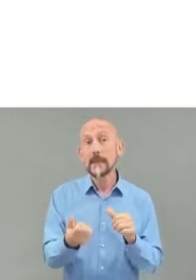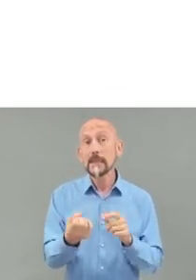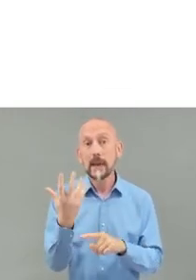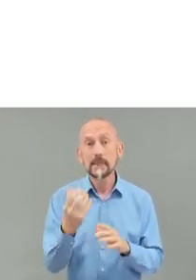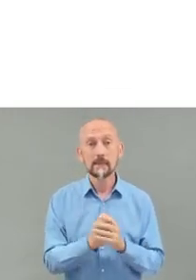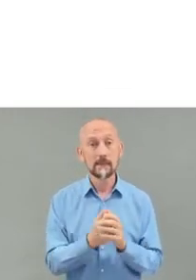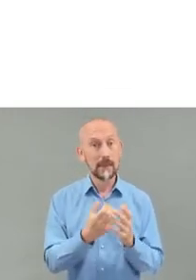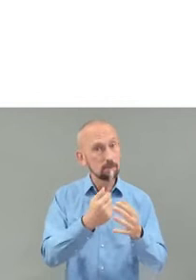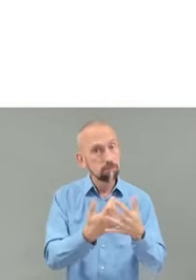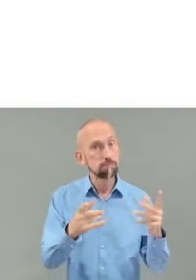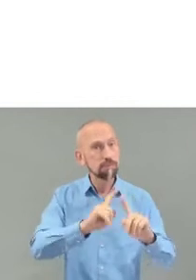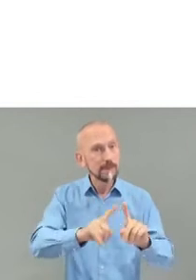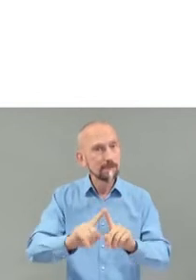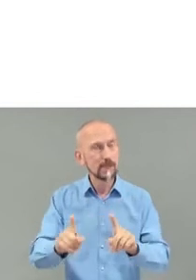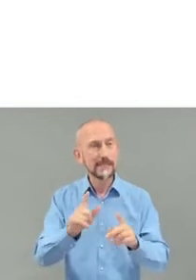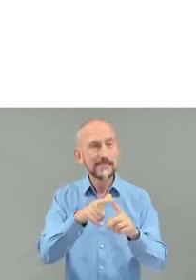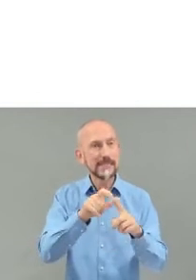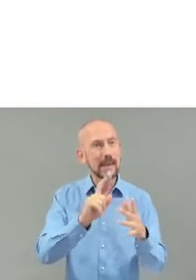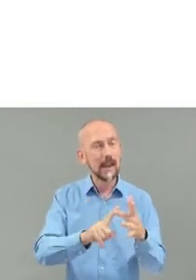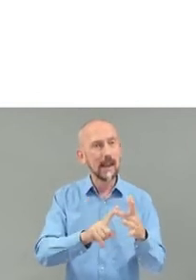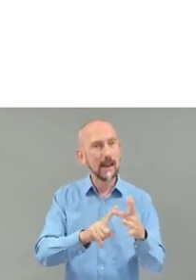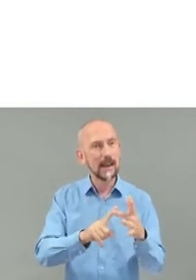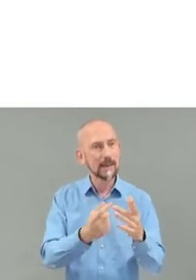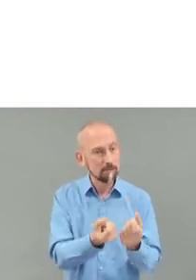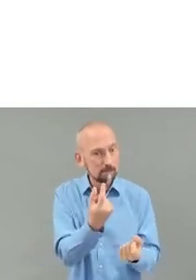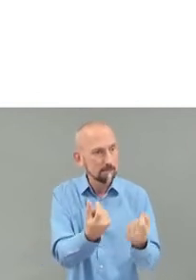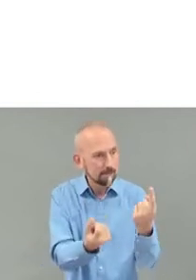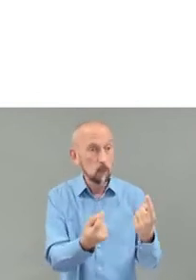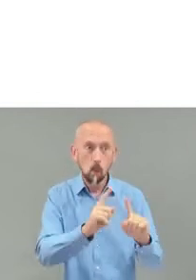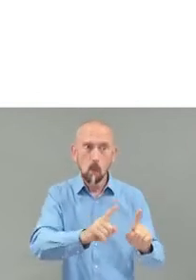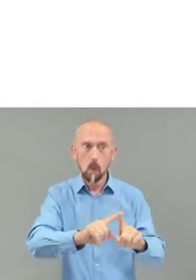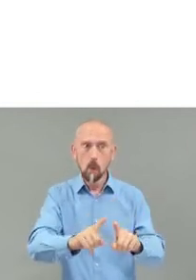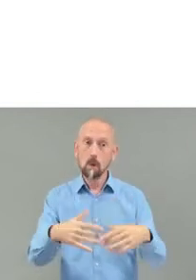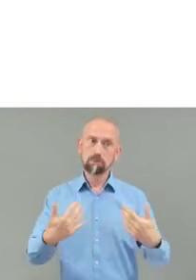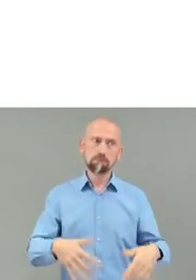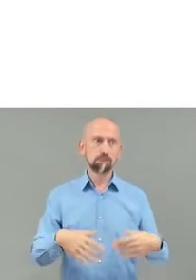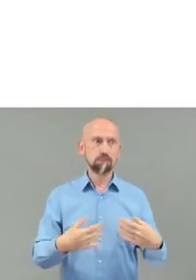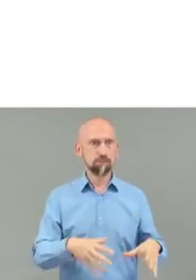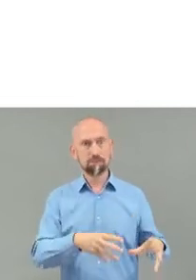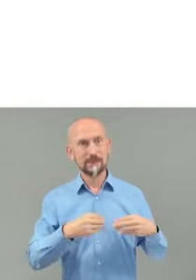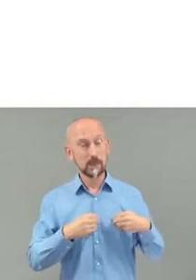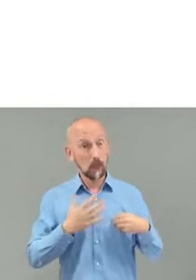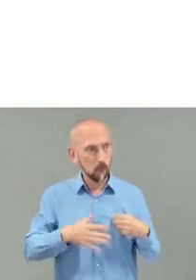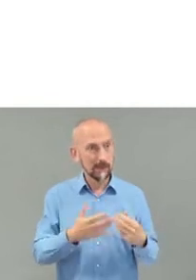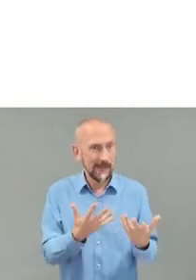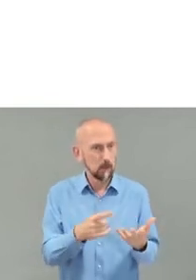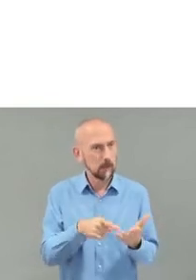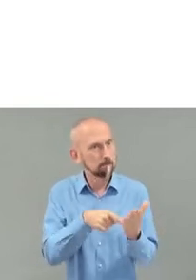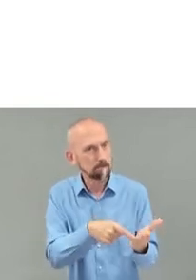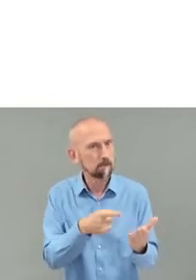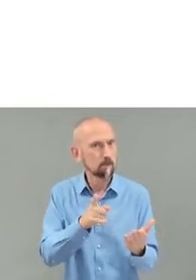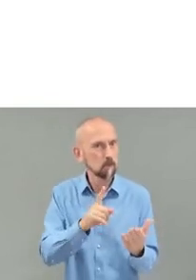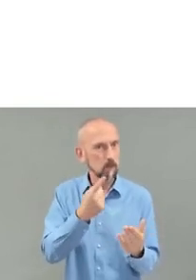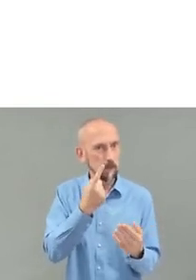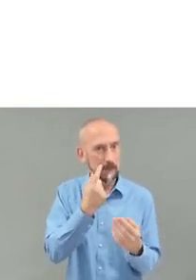EDI initiatives that are just frankly astounding. So I'd like to move on to the recordings to hear what good work is going on there at the moment.